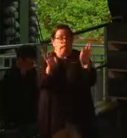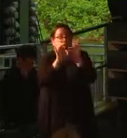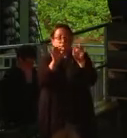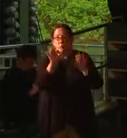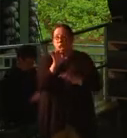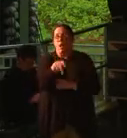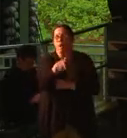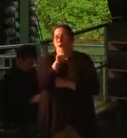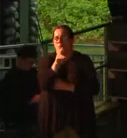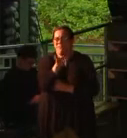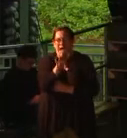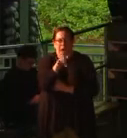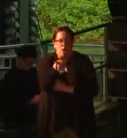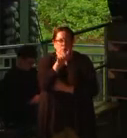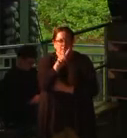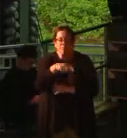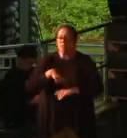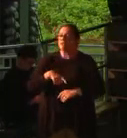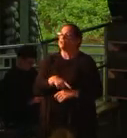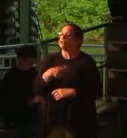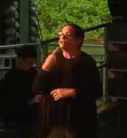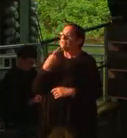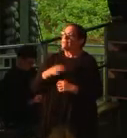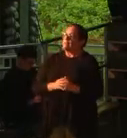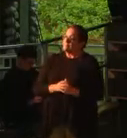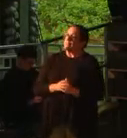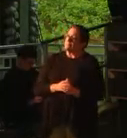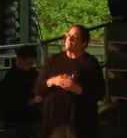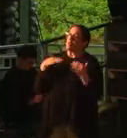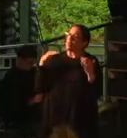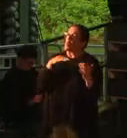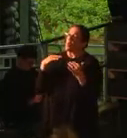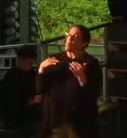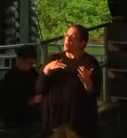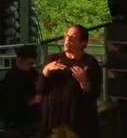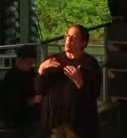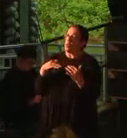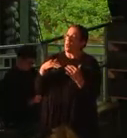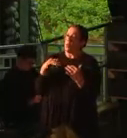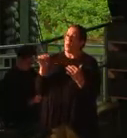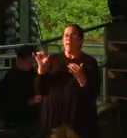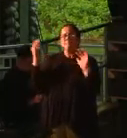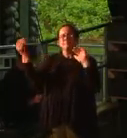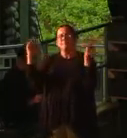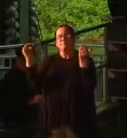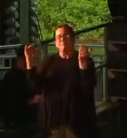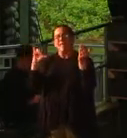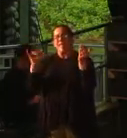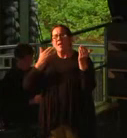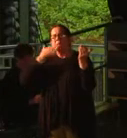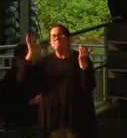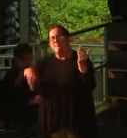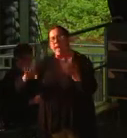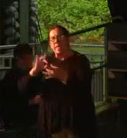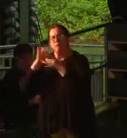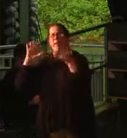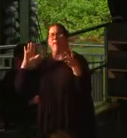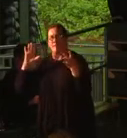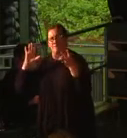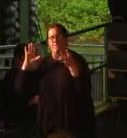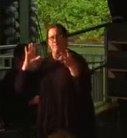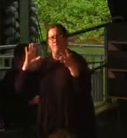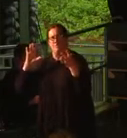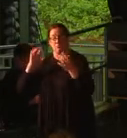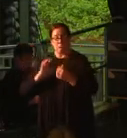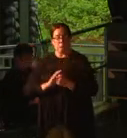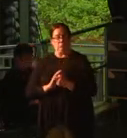know," she said, "war is like a really bad breakup." I have to admit, that is not